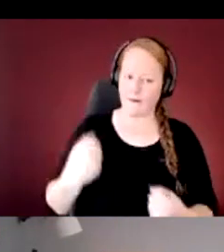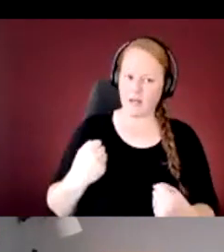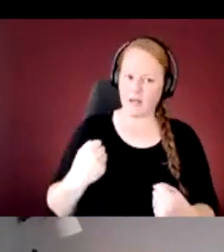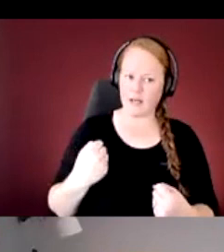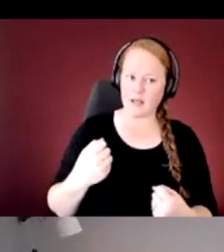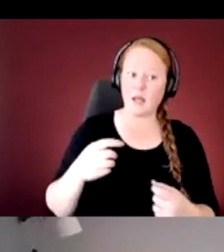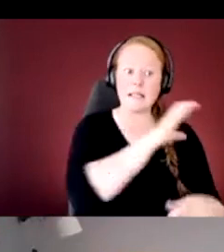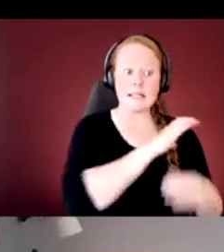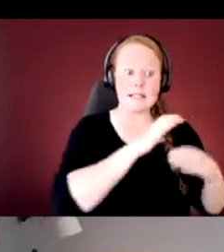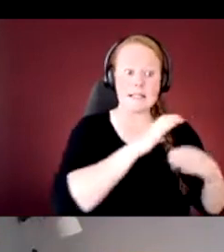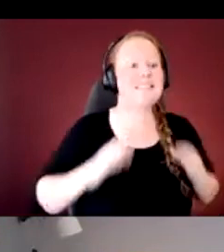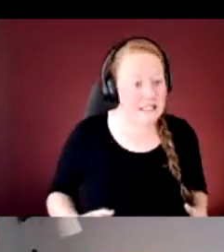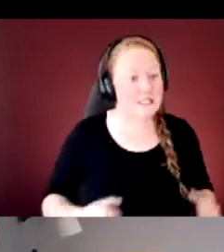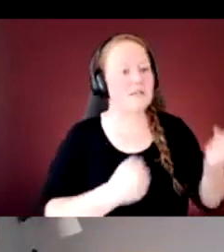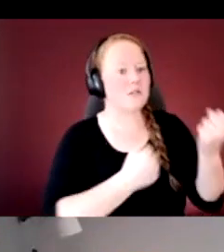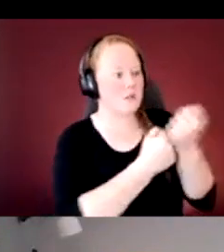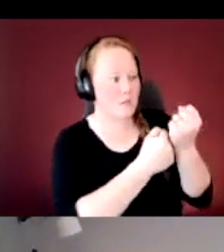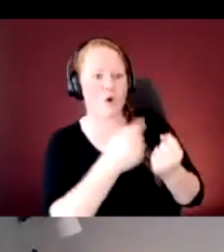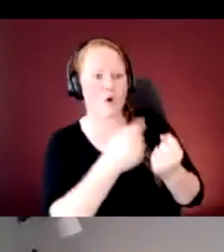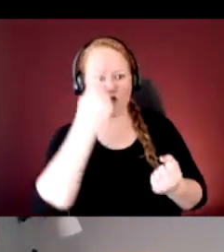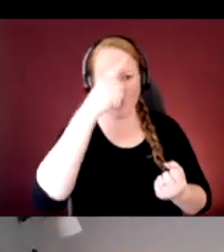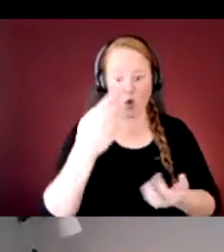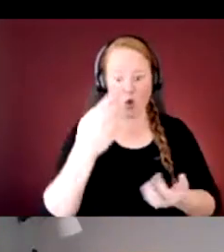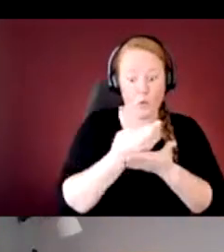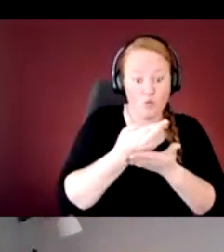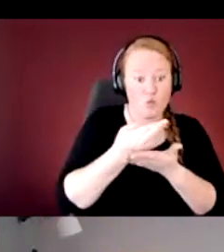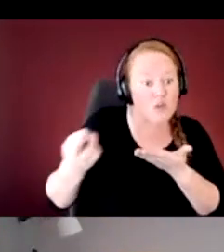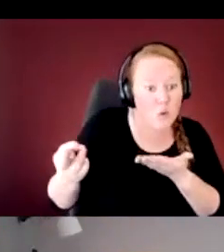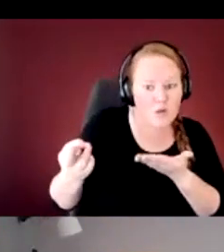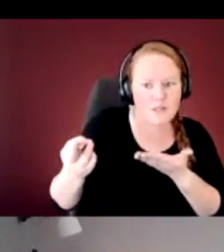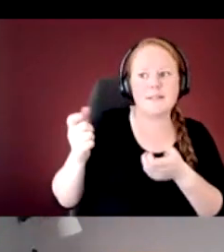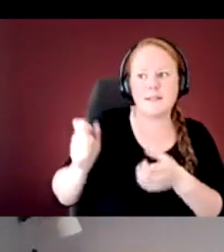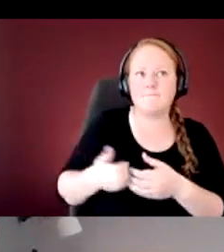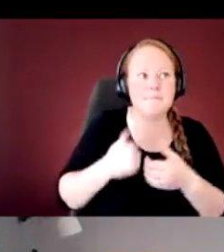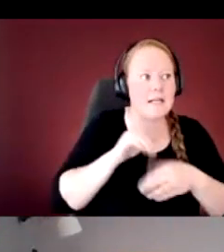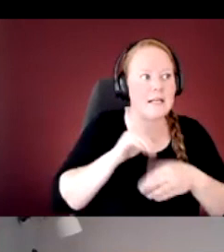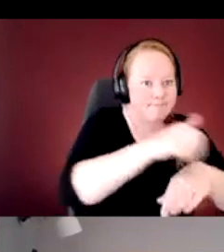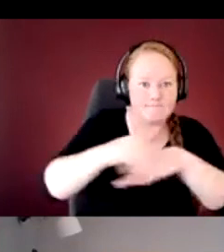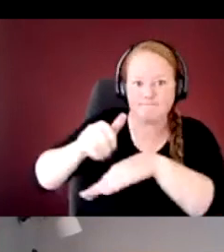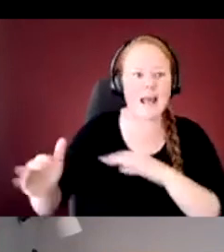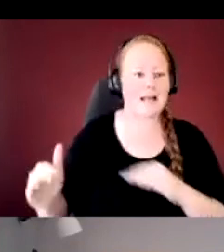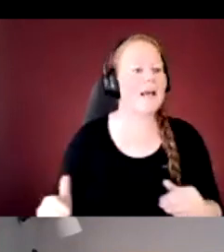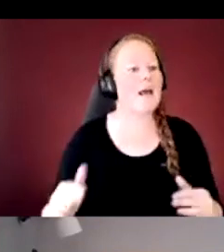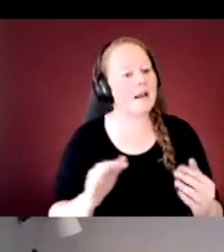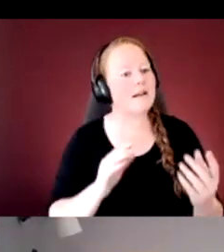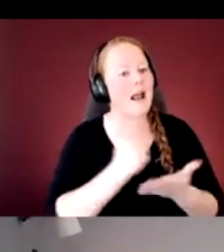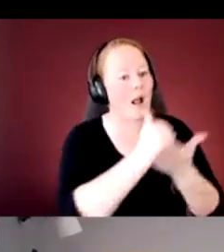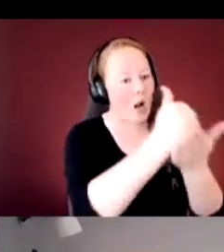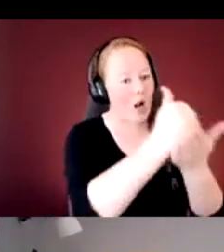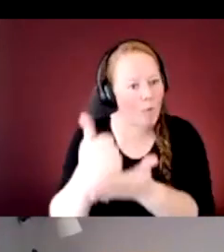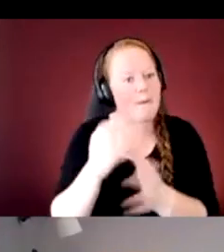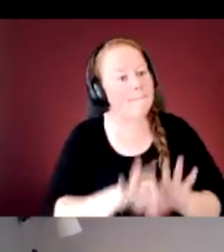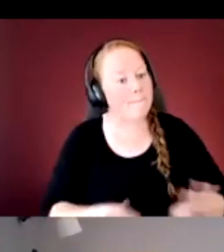these first resources out the door to meet the urgent needs. So with those reminders, I will now turn the meeting